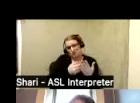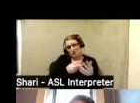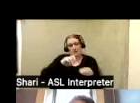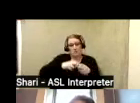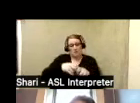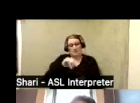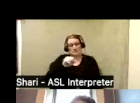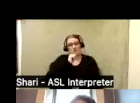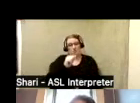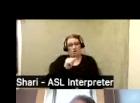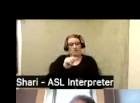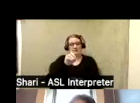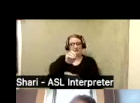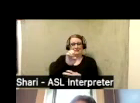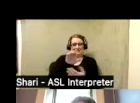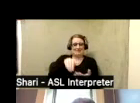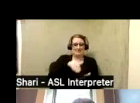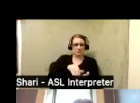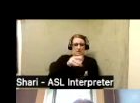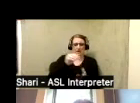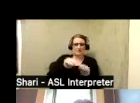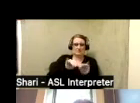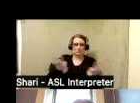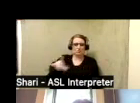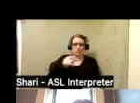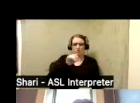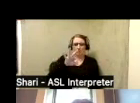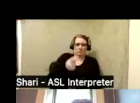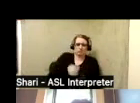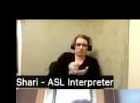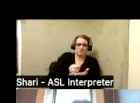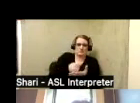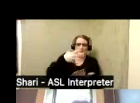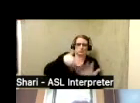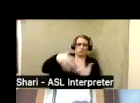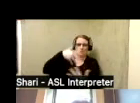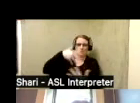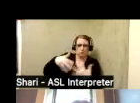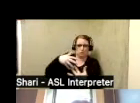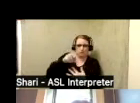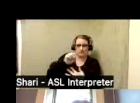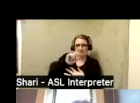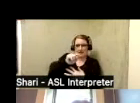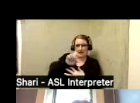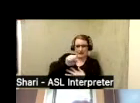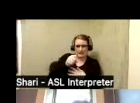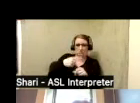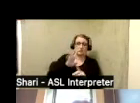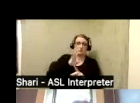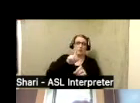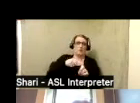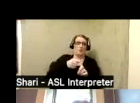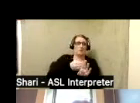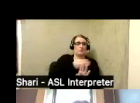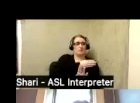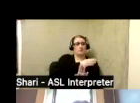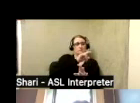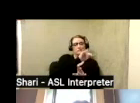not that of decentralization and distribution of treatment in social sites. And you can think back to Camille's talk about